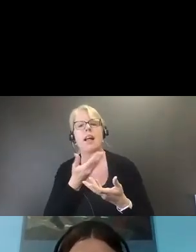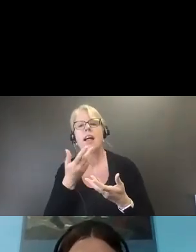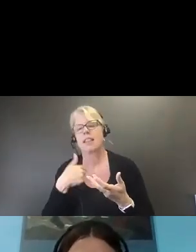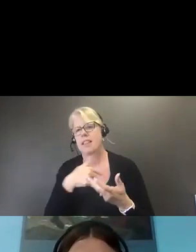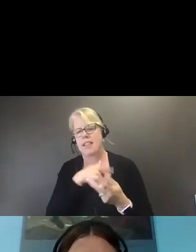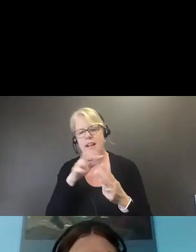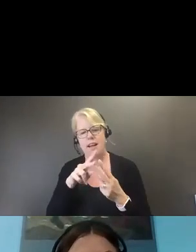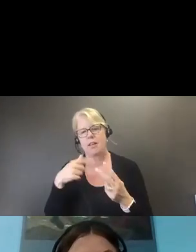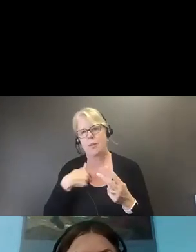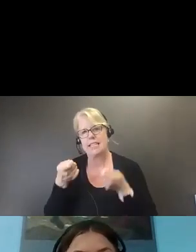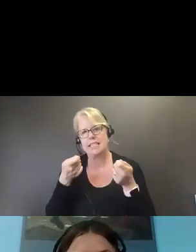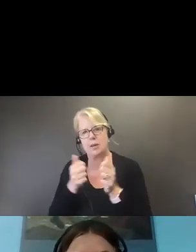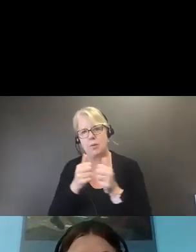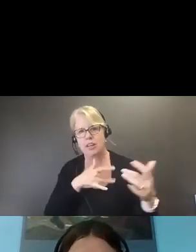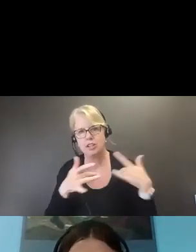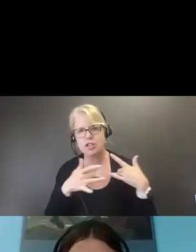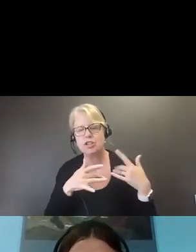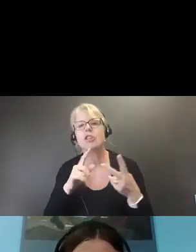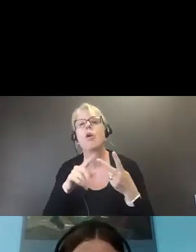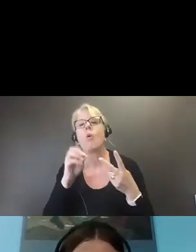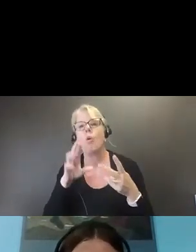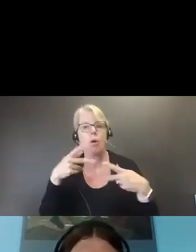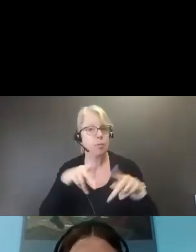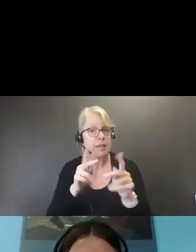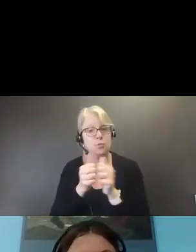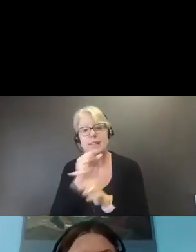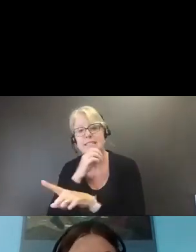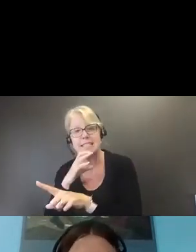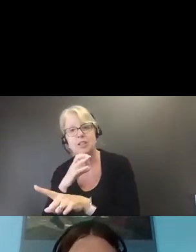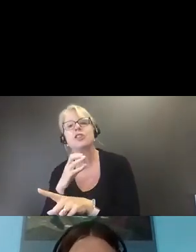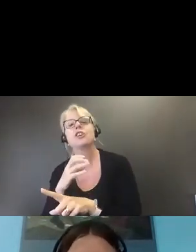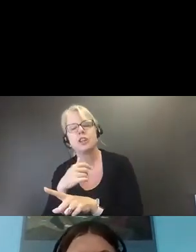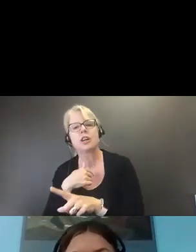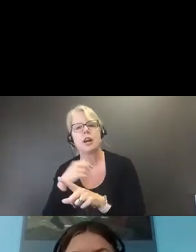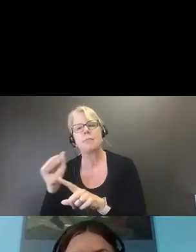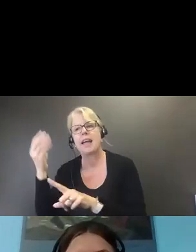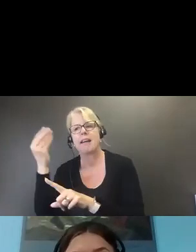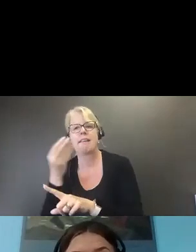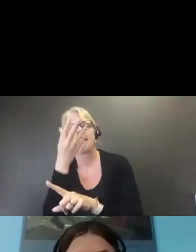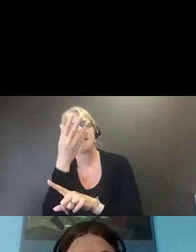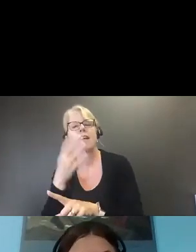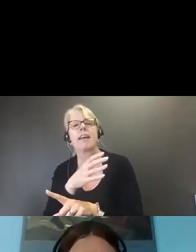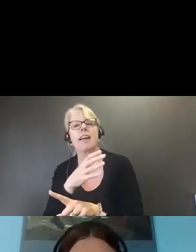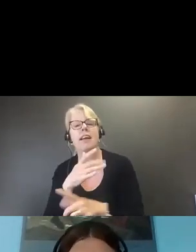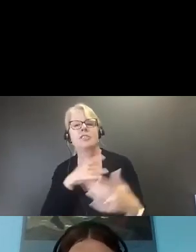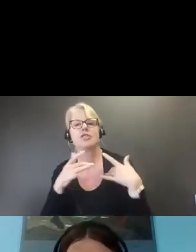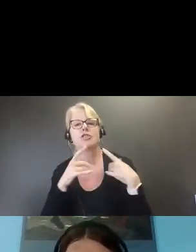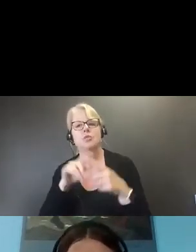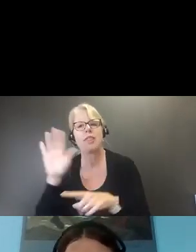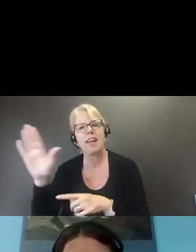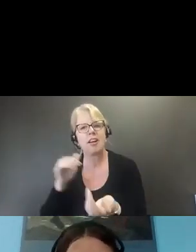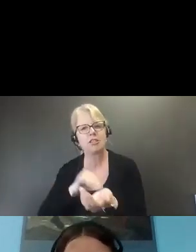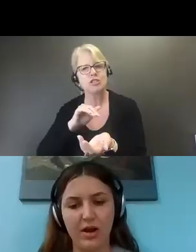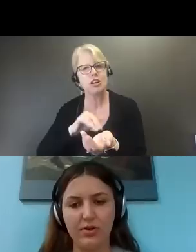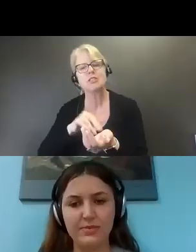with the concerns ourselves, or with consent of the seniors, we may escalate the concerns to the referring physician